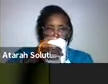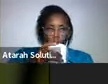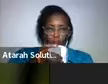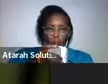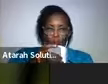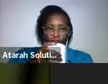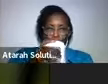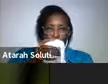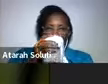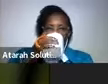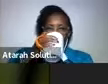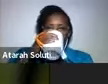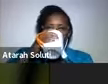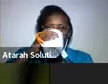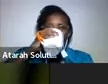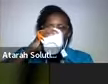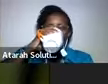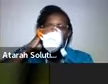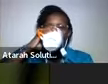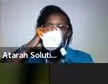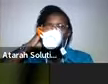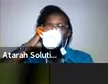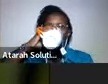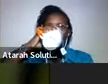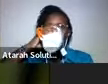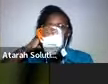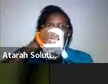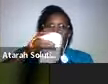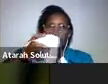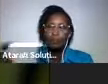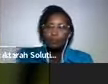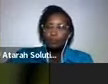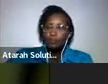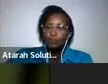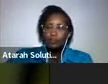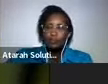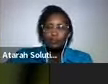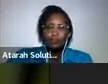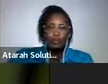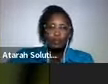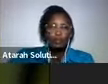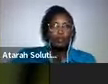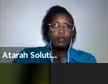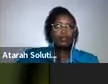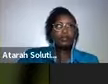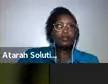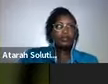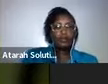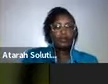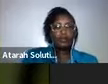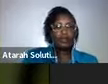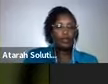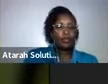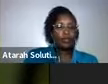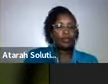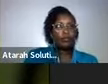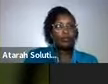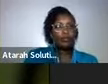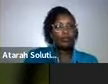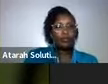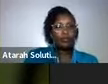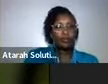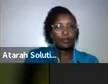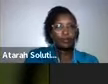lot of things because you don't get it right the first time. You have to spend a bit of time before you give up. And